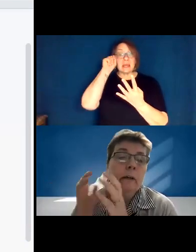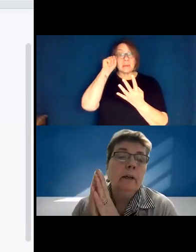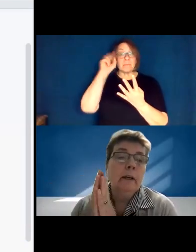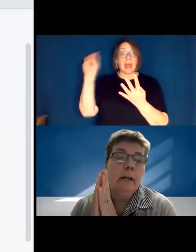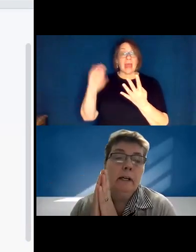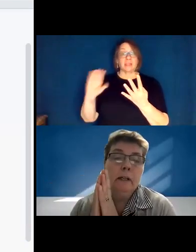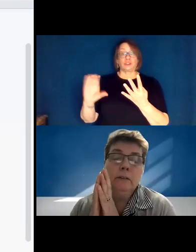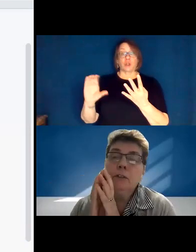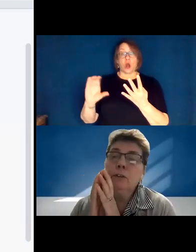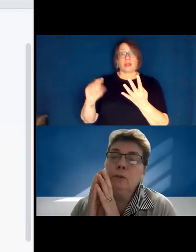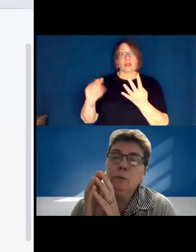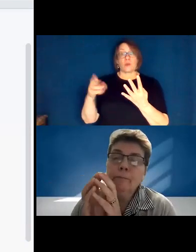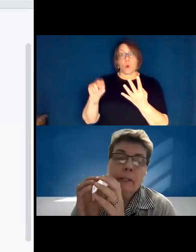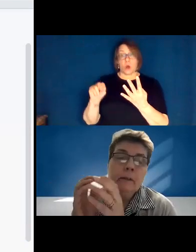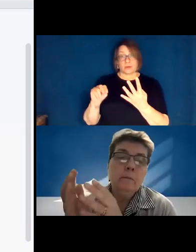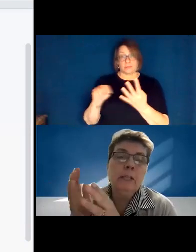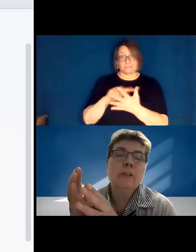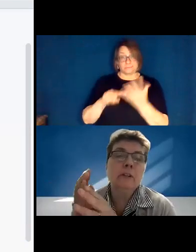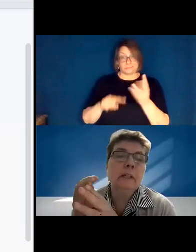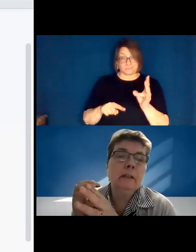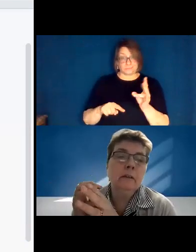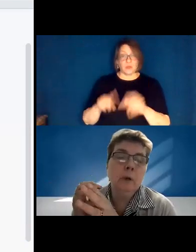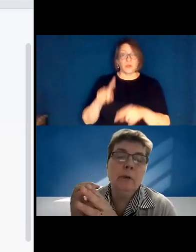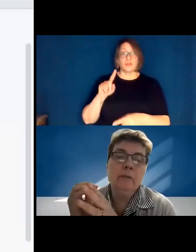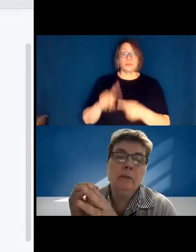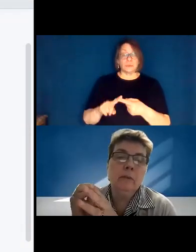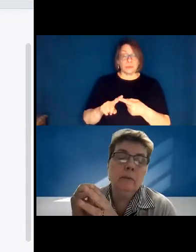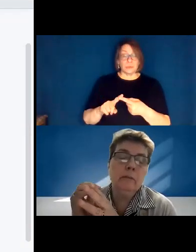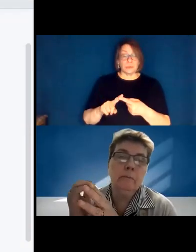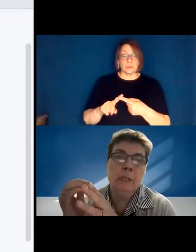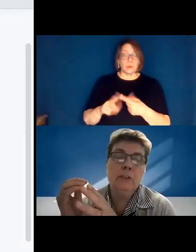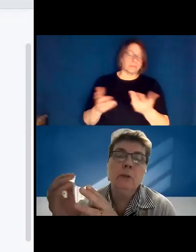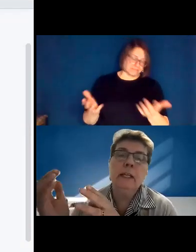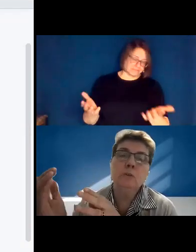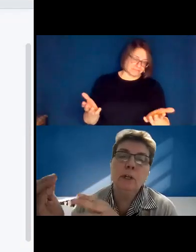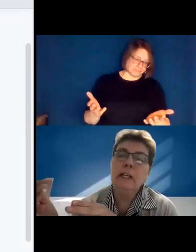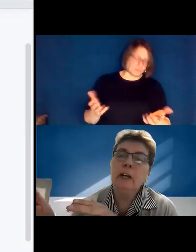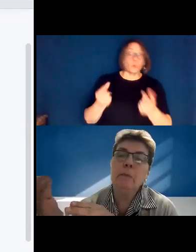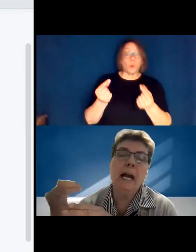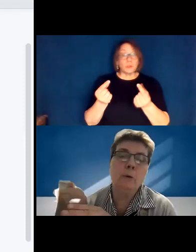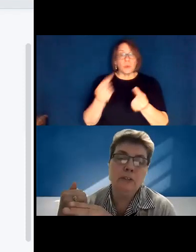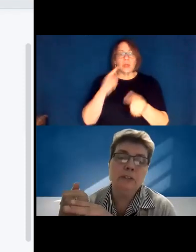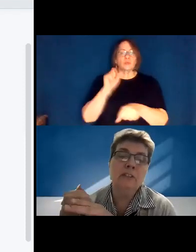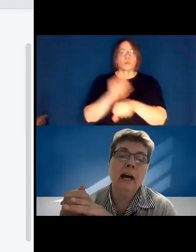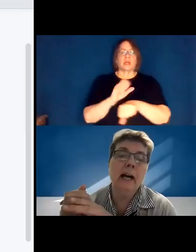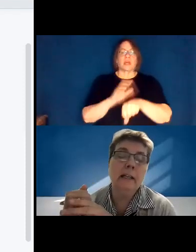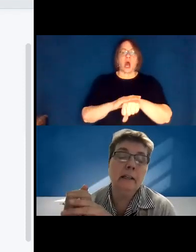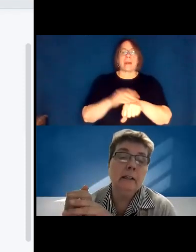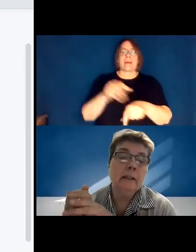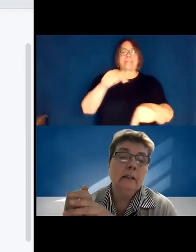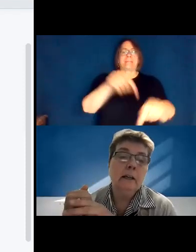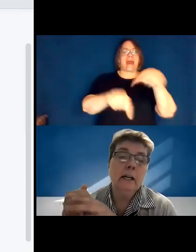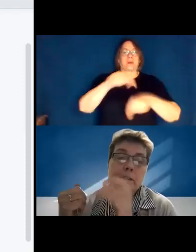Thorne to basically what we've been doing is working on a backwards